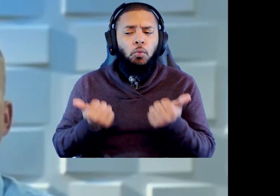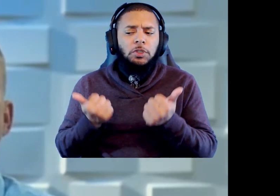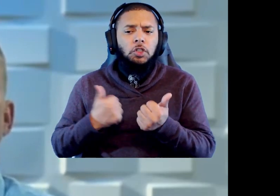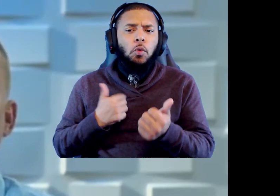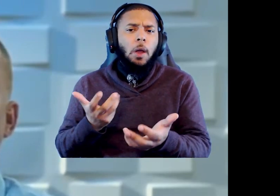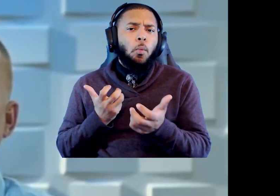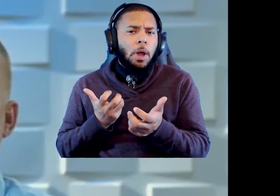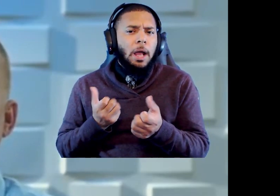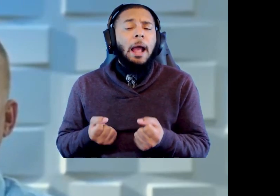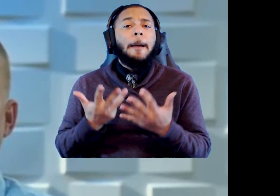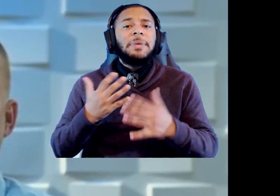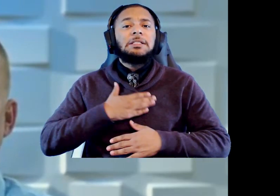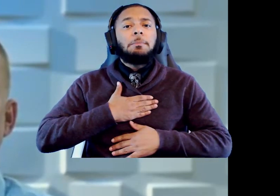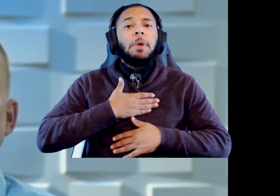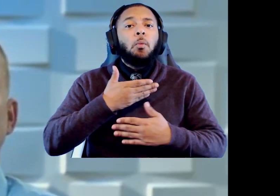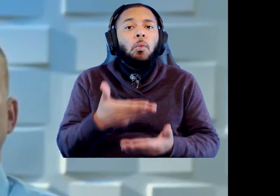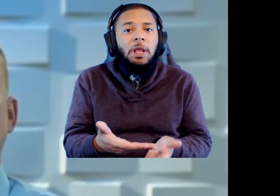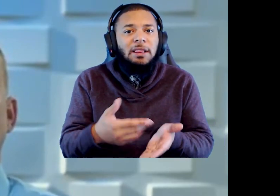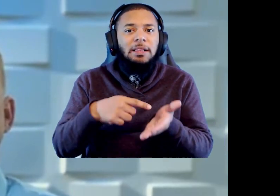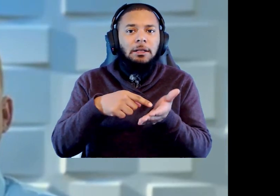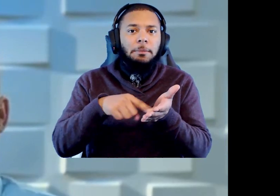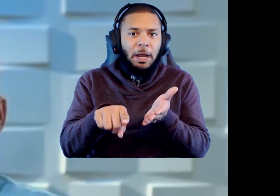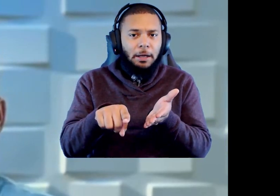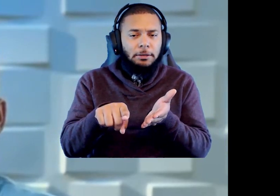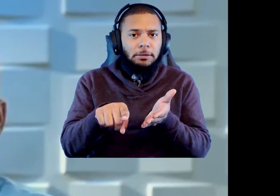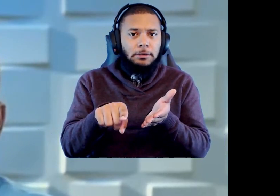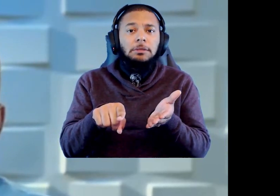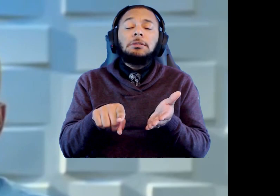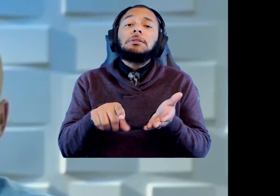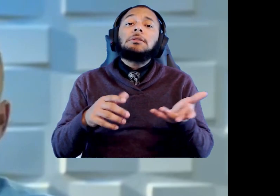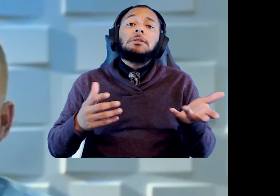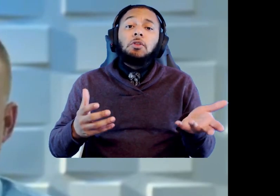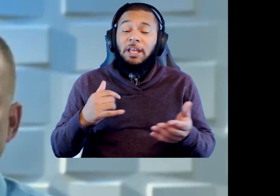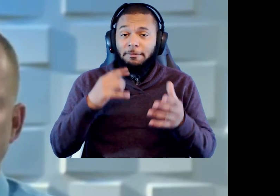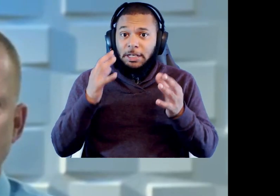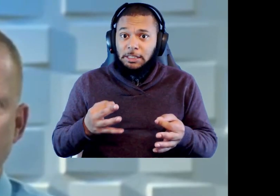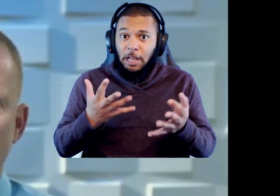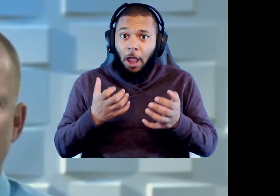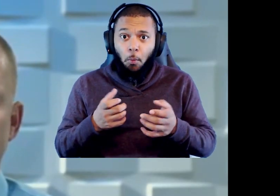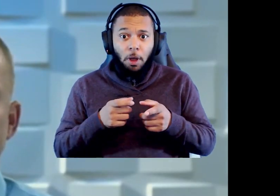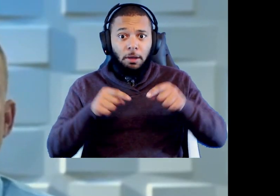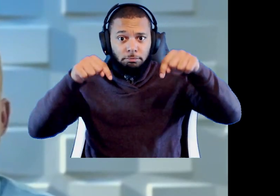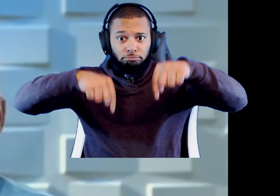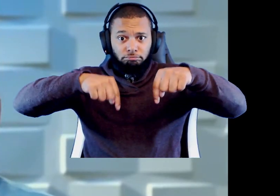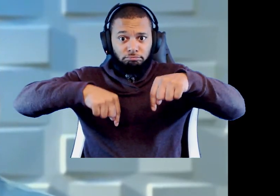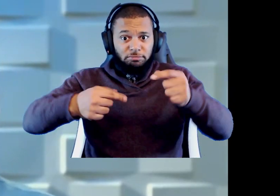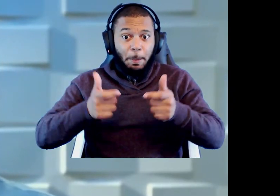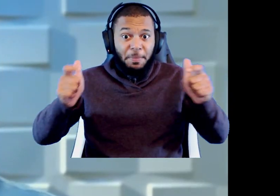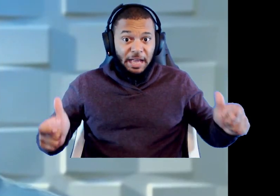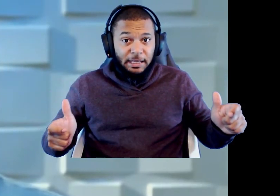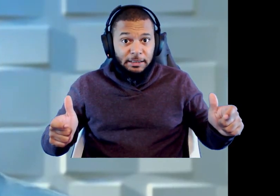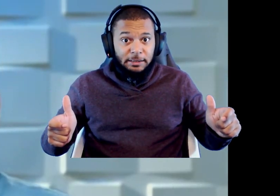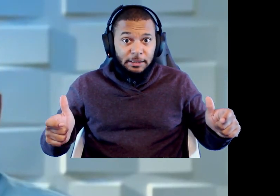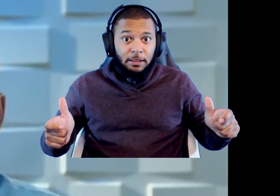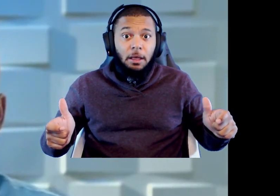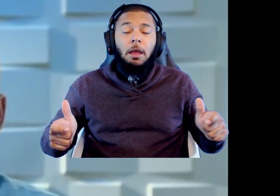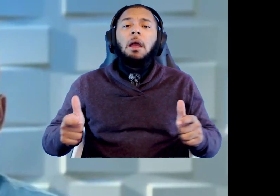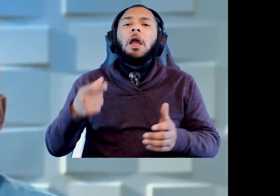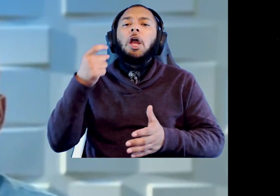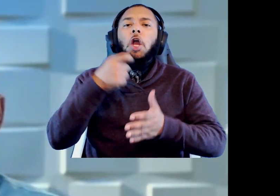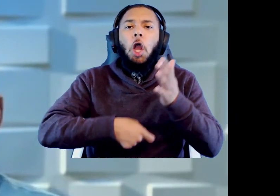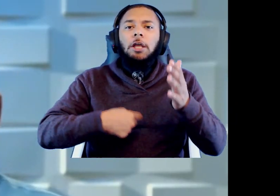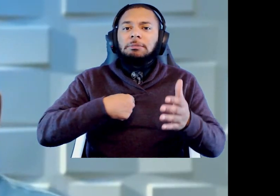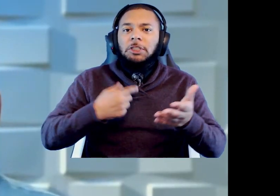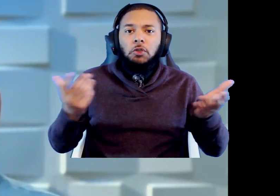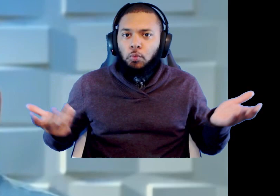want, and how much am I willing to give up for that? So if I decide that I want the king size candy bar, well then it's going to cost